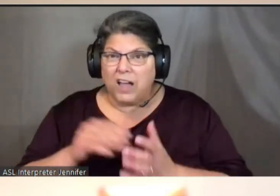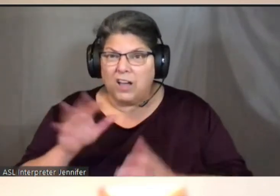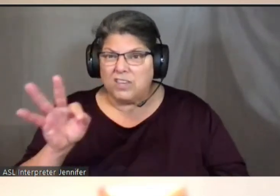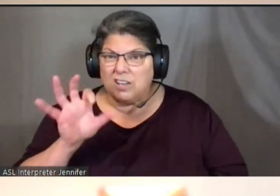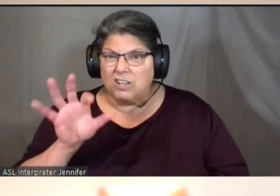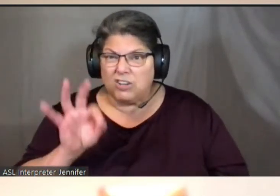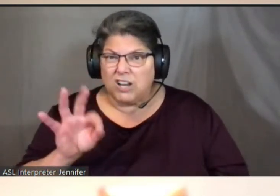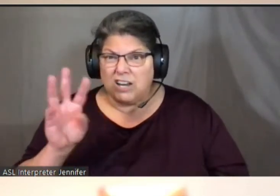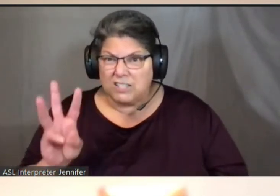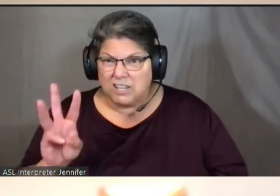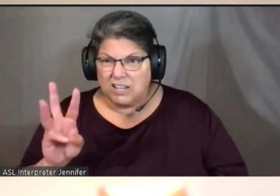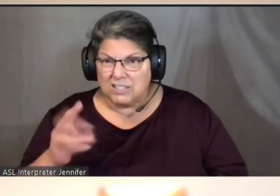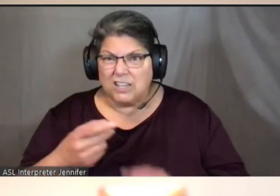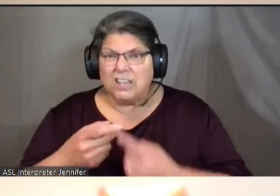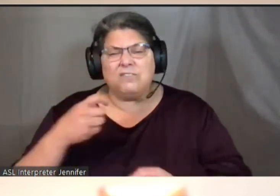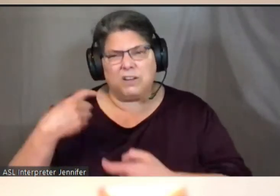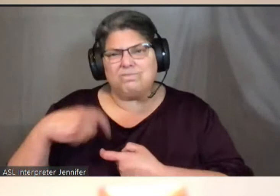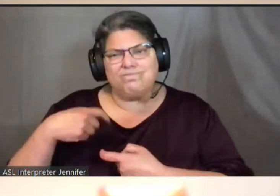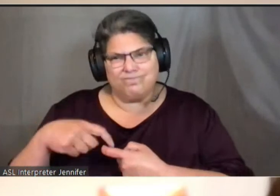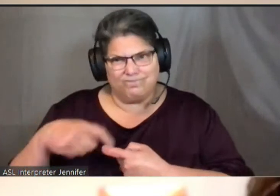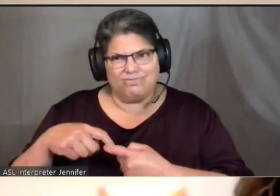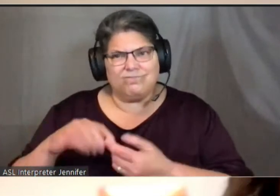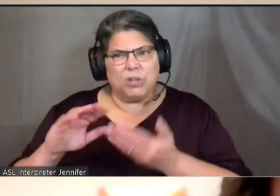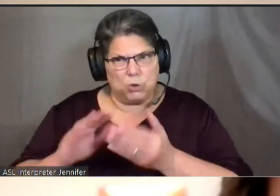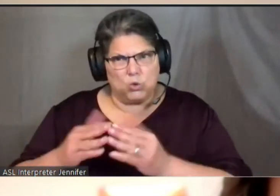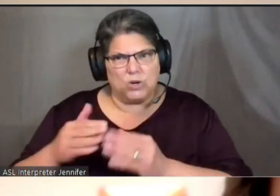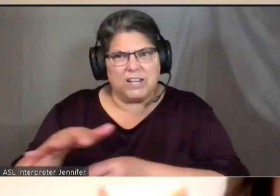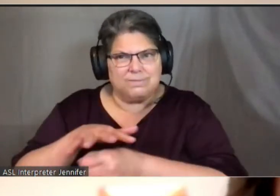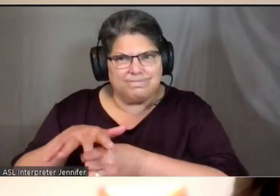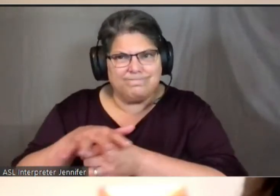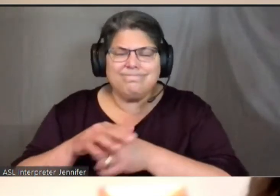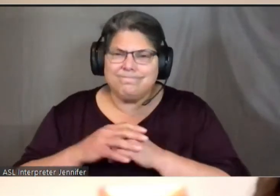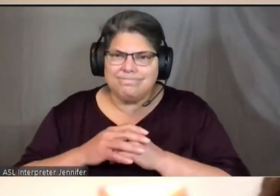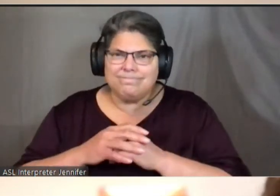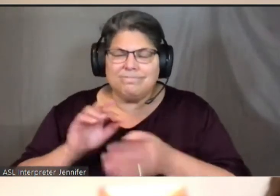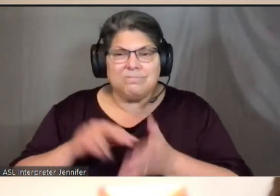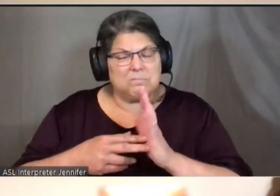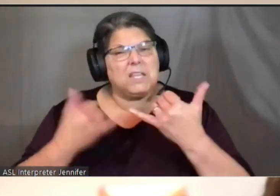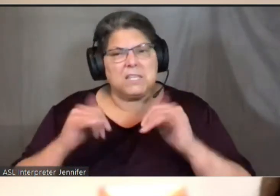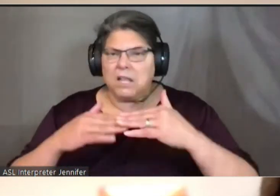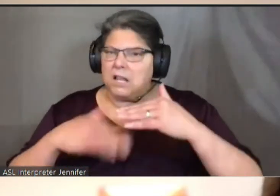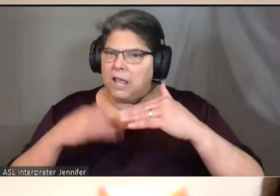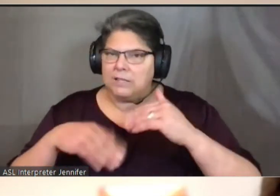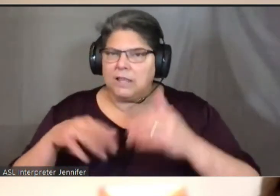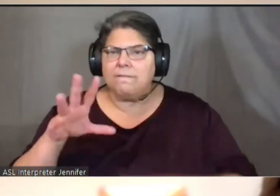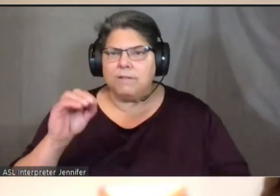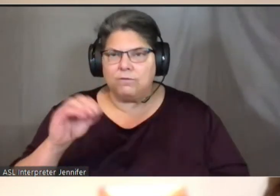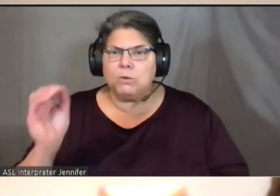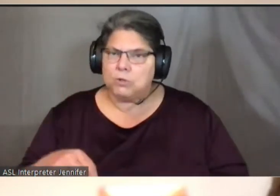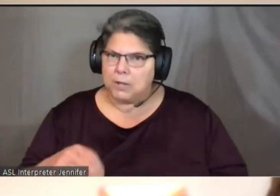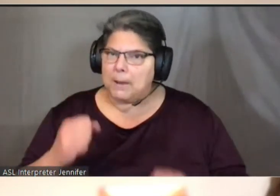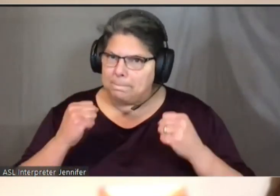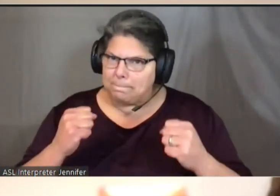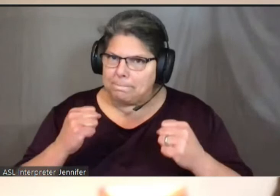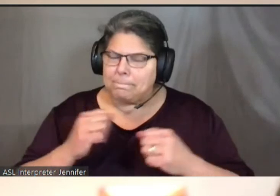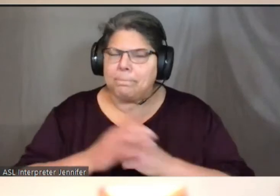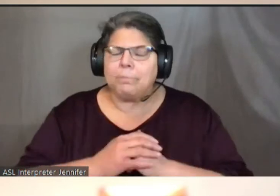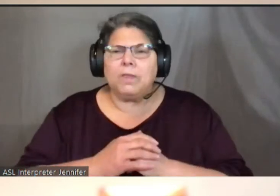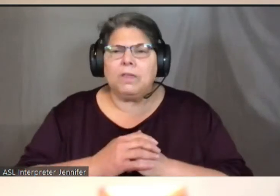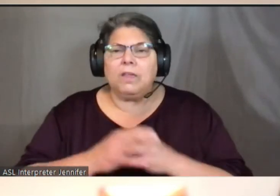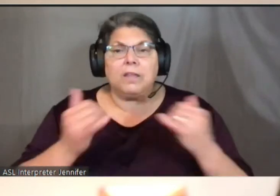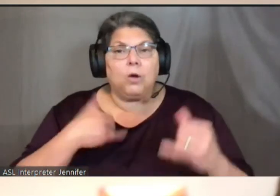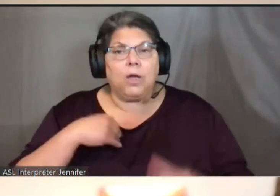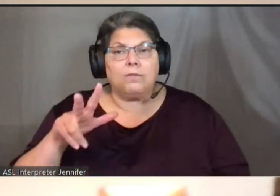1,996 have been from our Hispanic community. That remains lower than 50%. We currently have